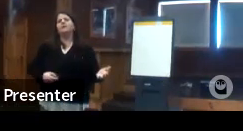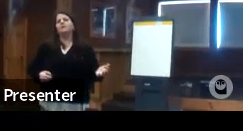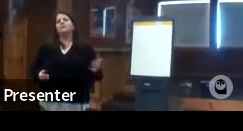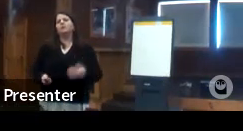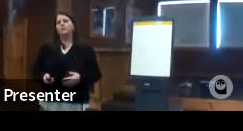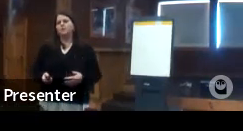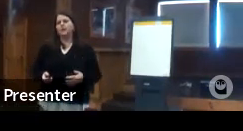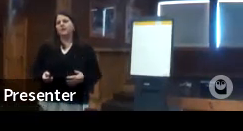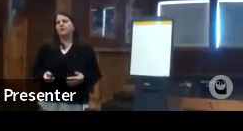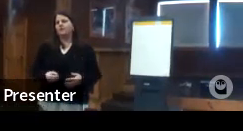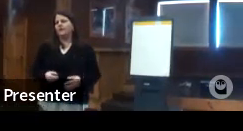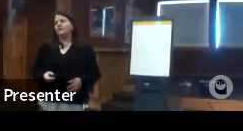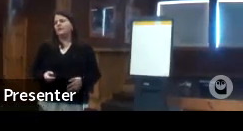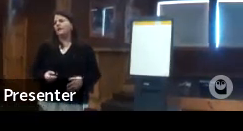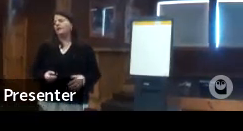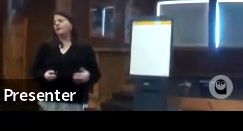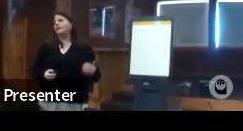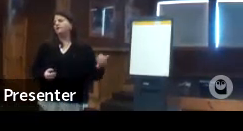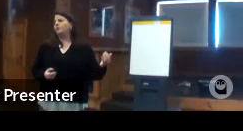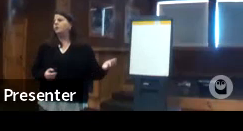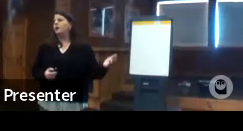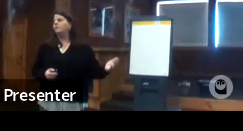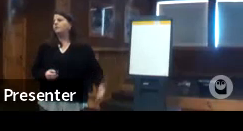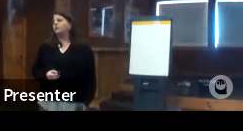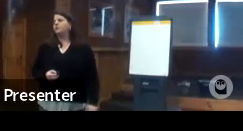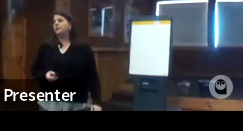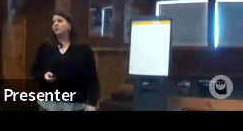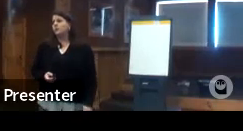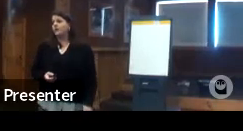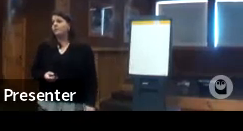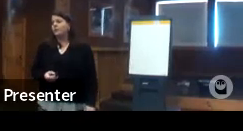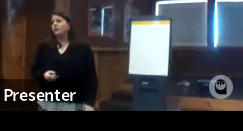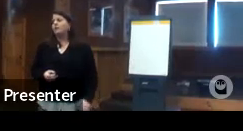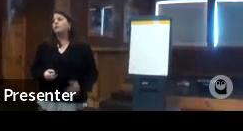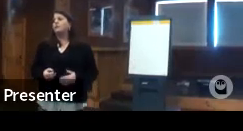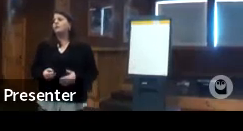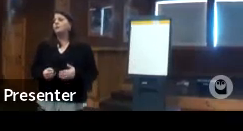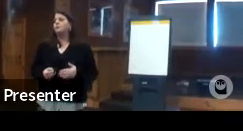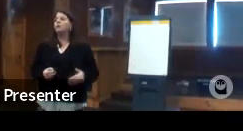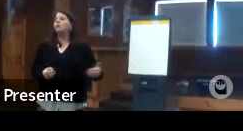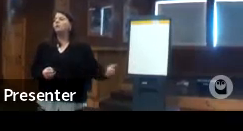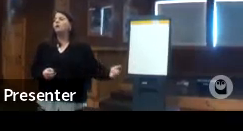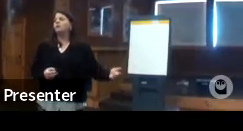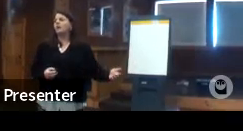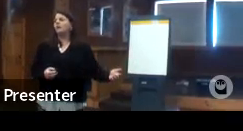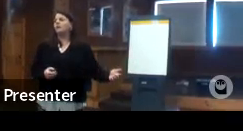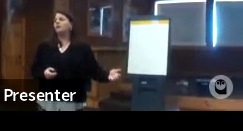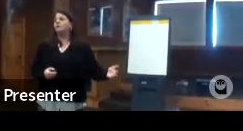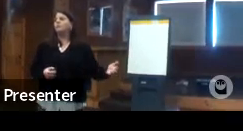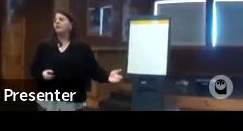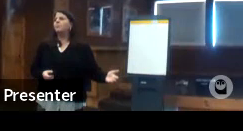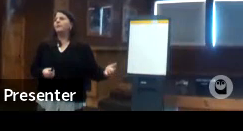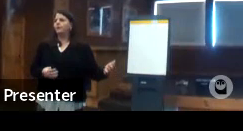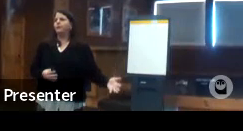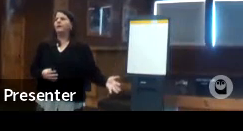if your prosecutor knows that you have that desire, and if you are having those conversations with them, you can help them earlier on in the case